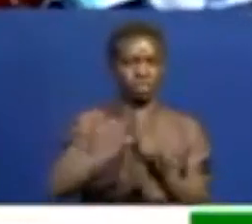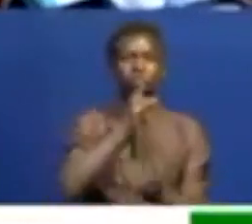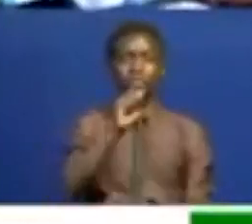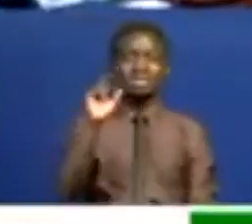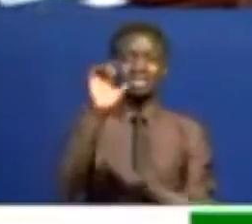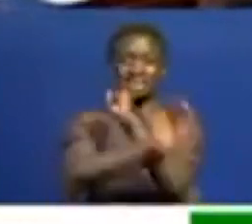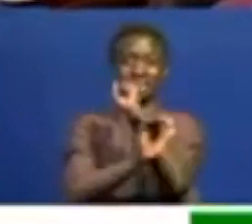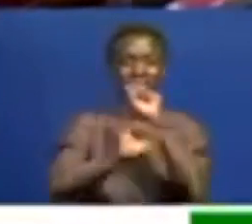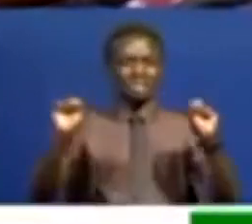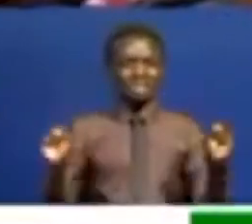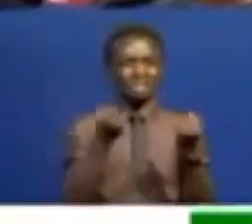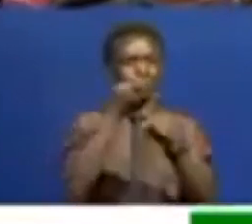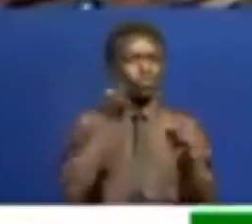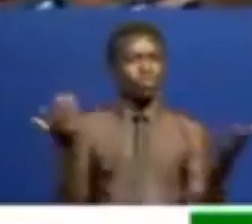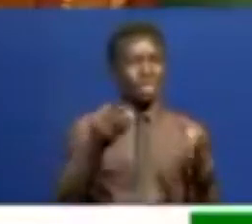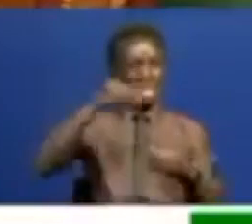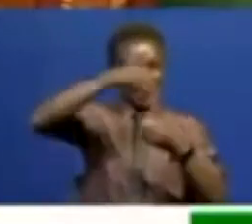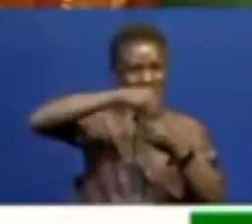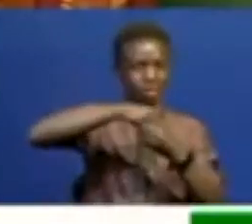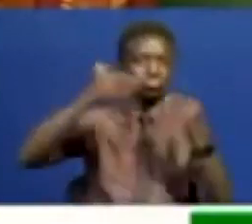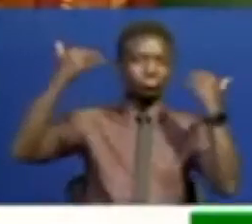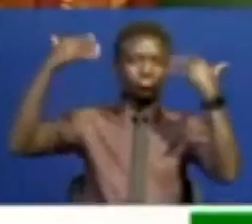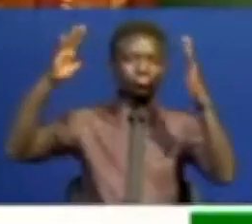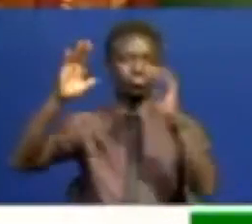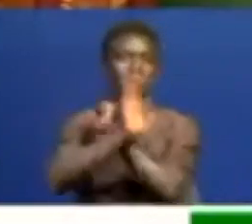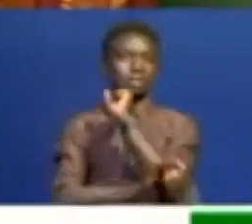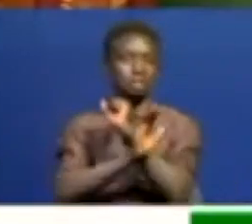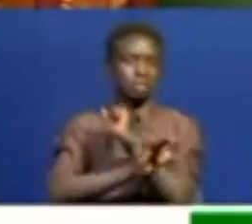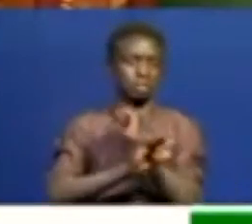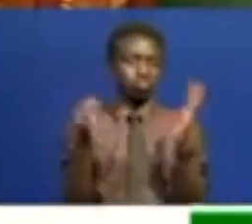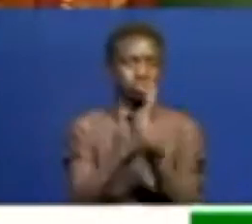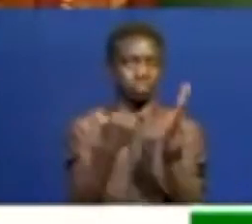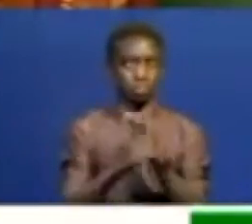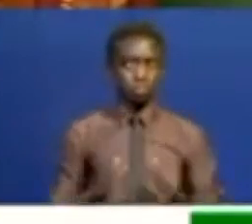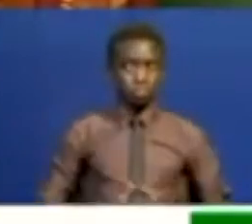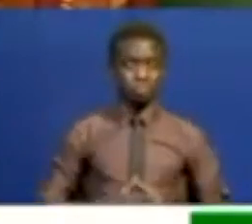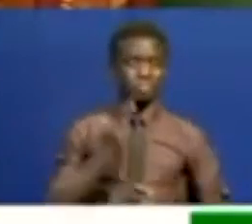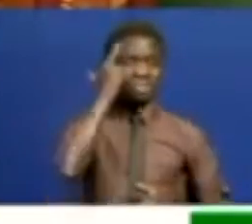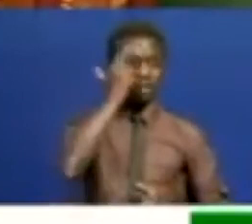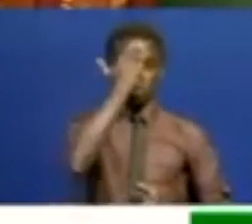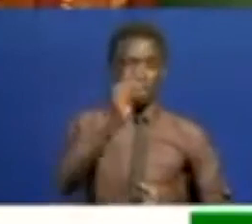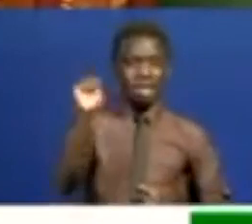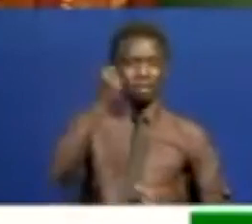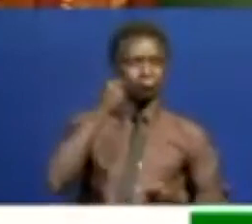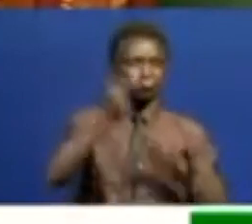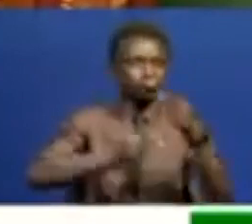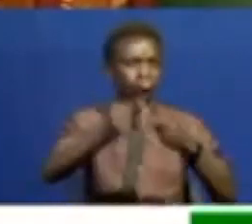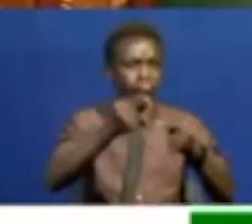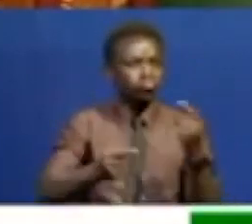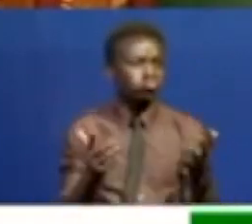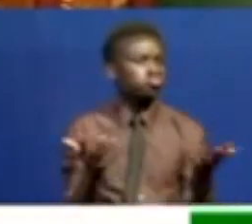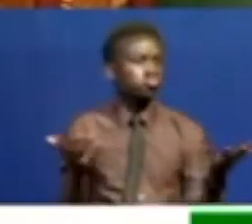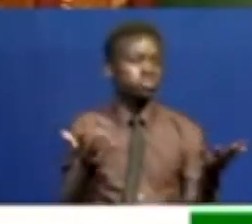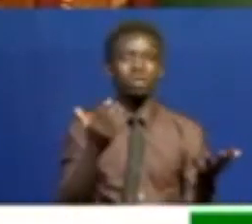from internal and external aggression. The reason why Kenya has continued on the path of steady progress is that